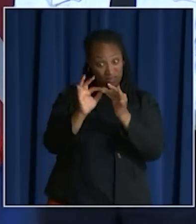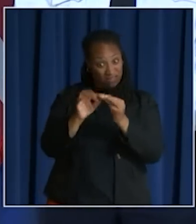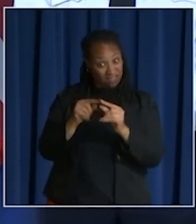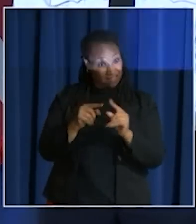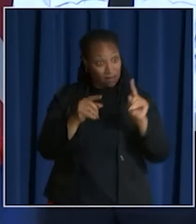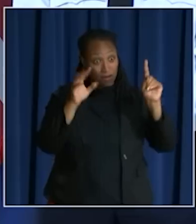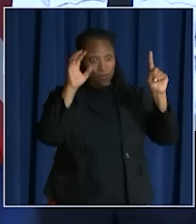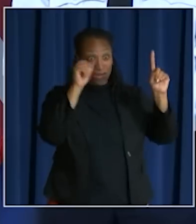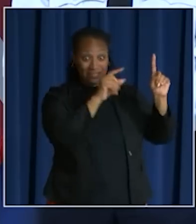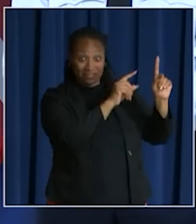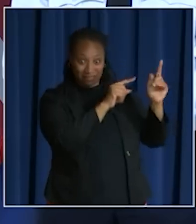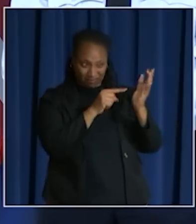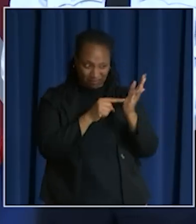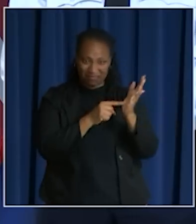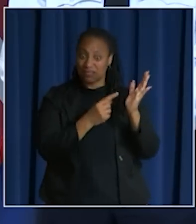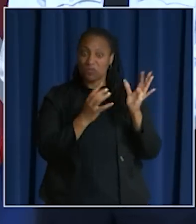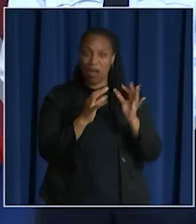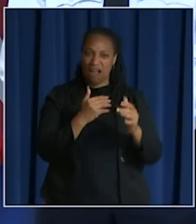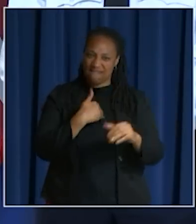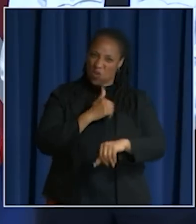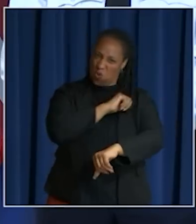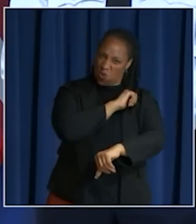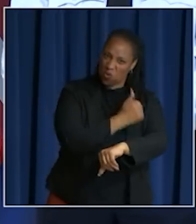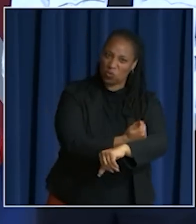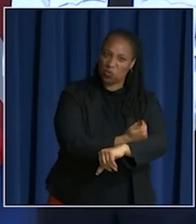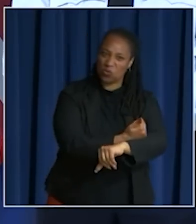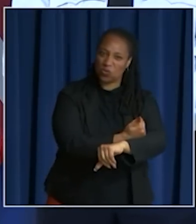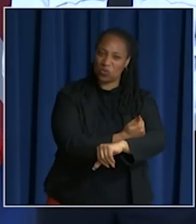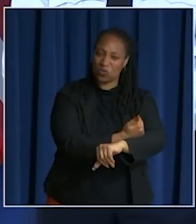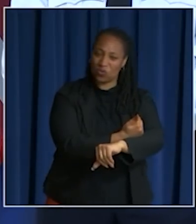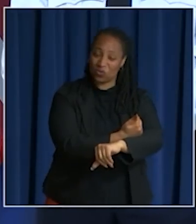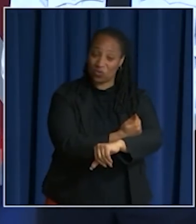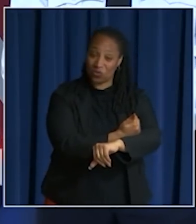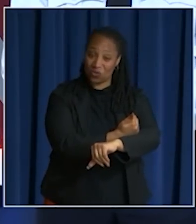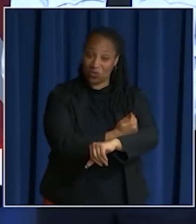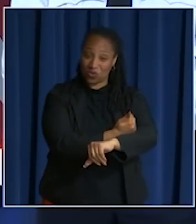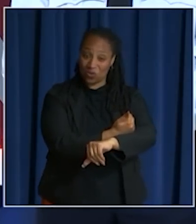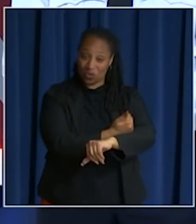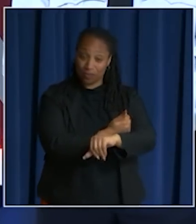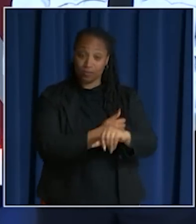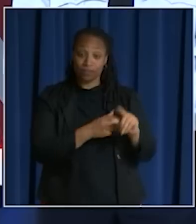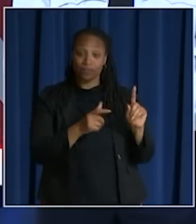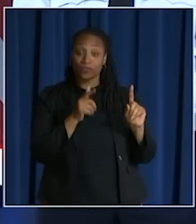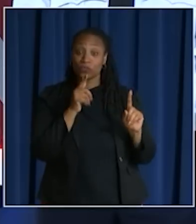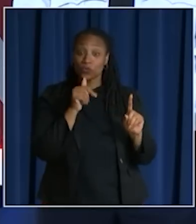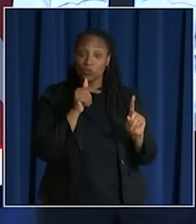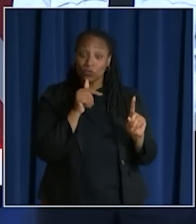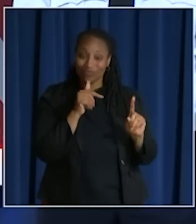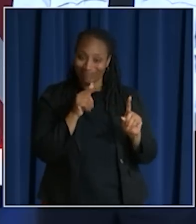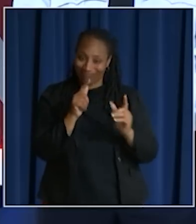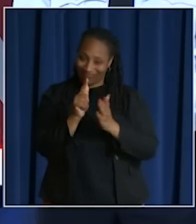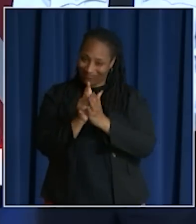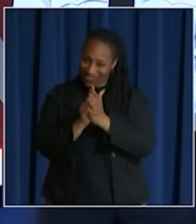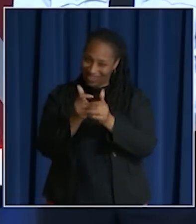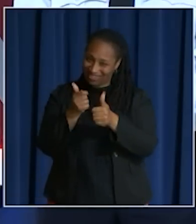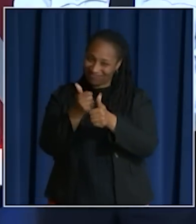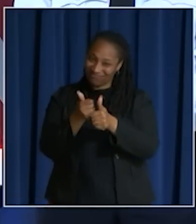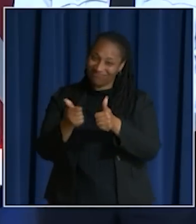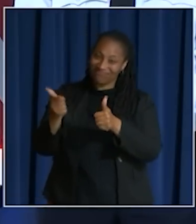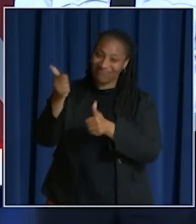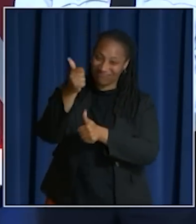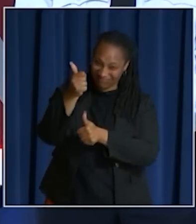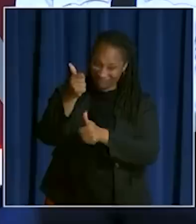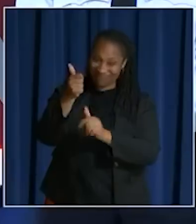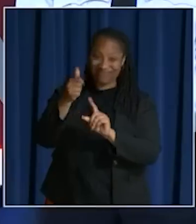make requests of us to Attorney General Pam Bondi. I have reached out to Attorney General Bondi